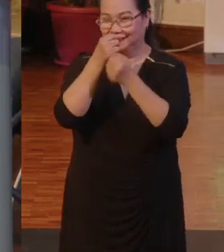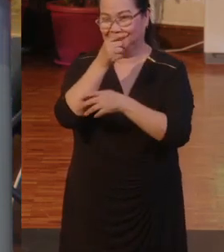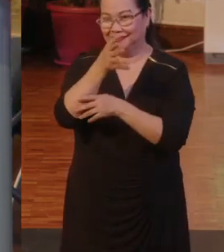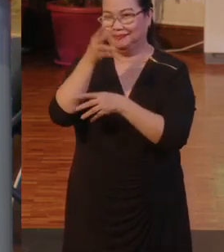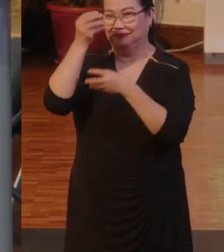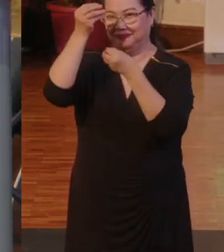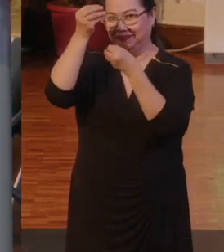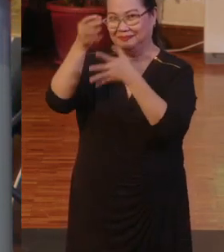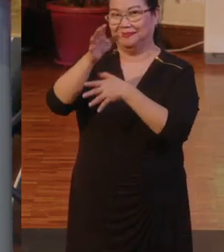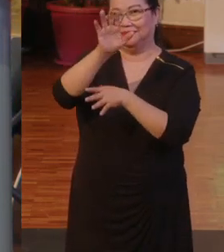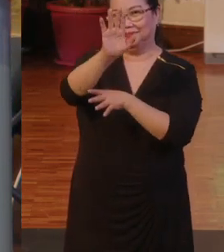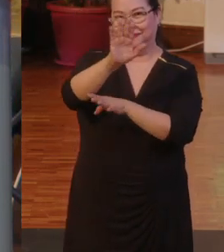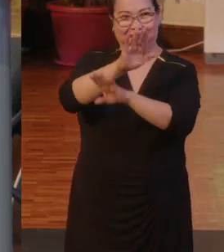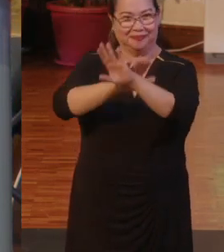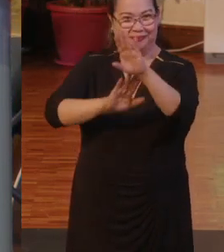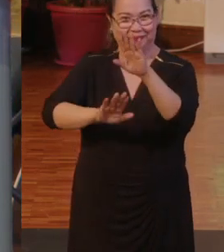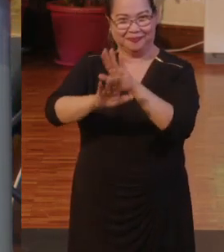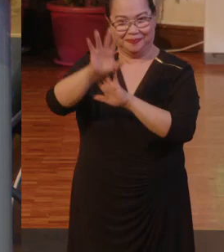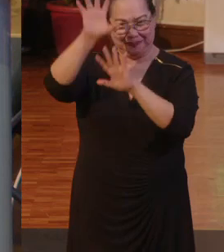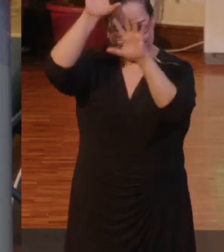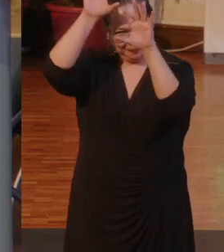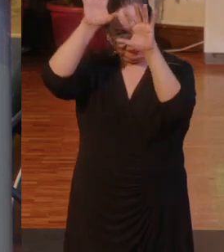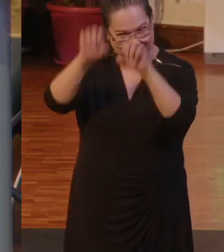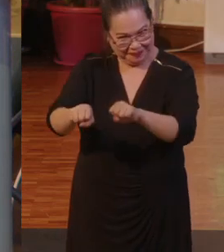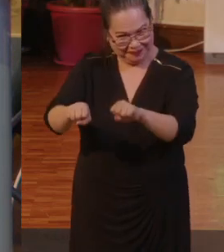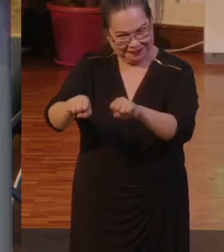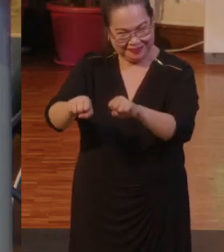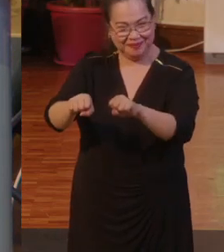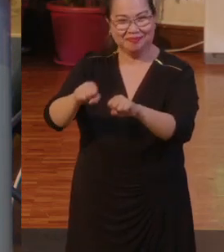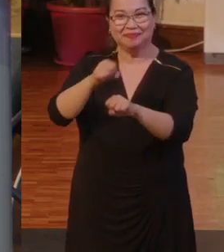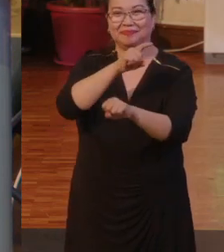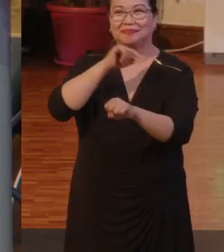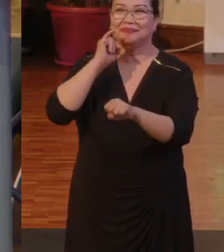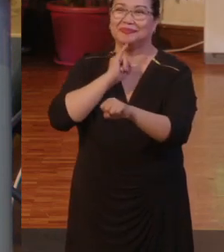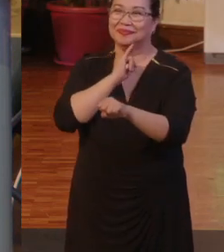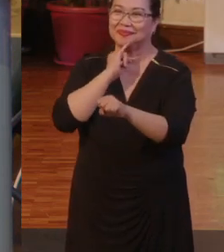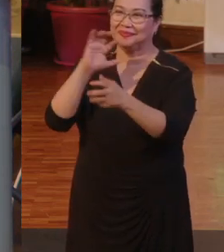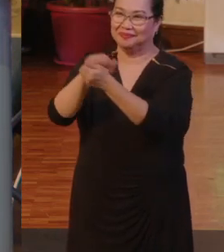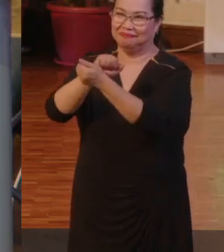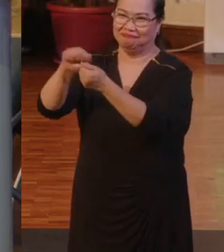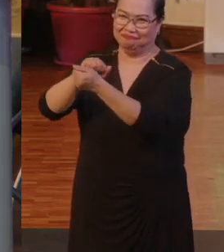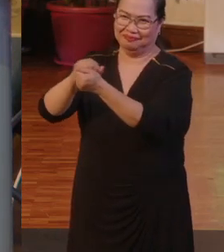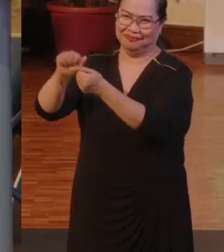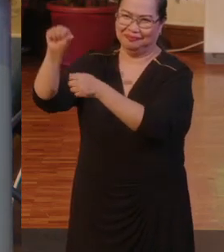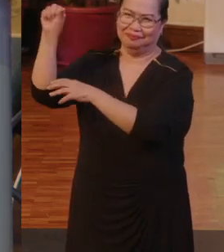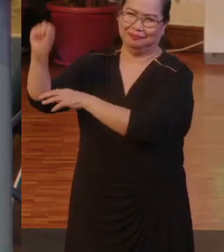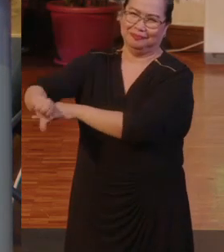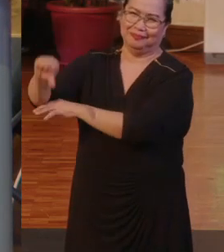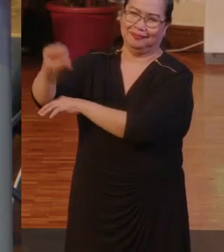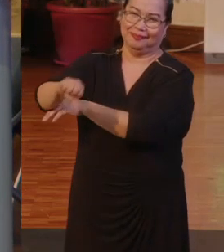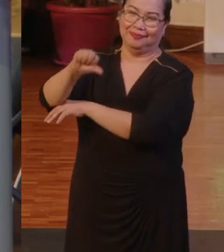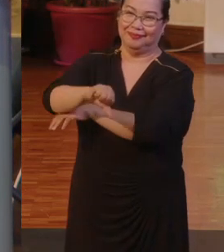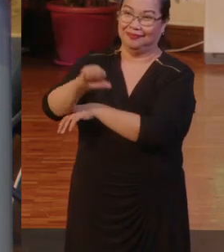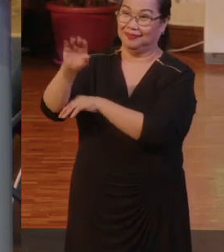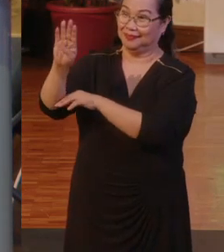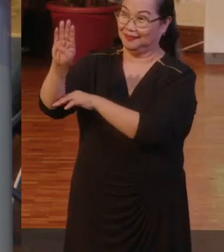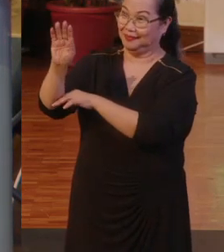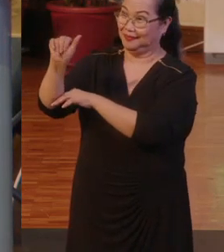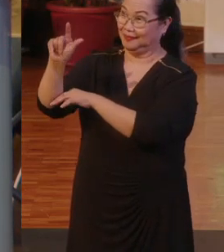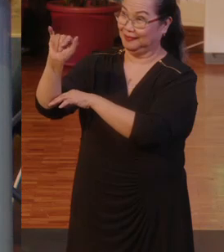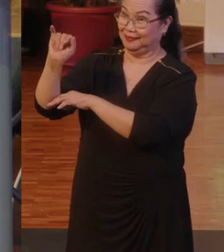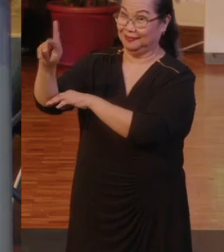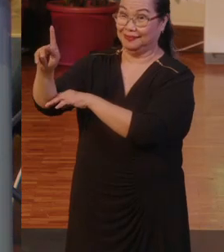gave them into your hand, and you took possession of their land, and I destroyed them before you. Then Balak, the son of Zippor, king